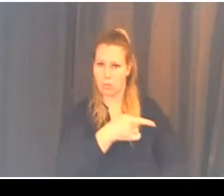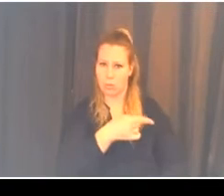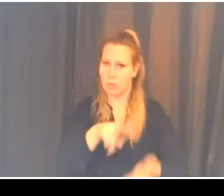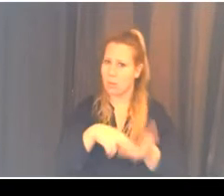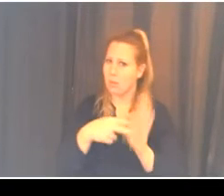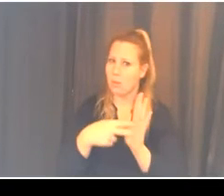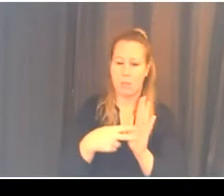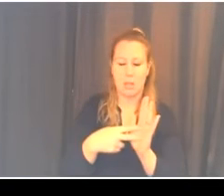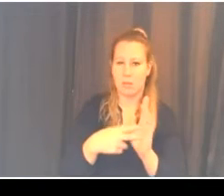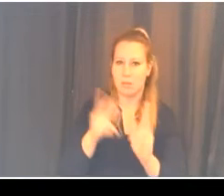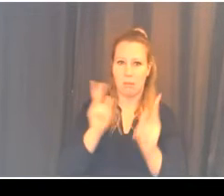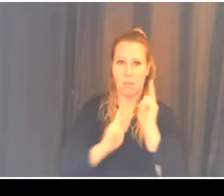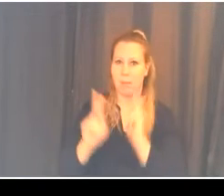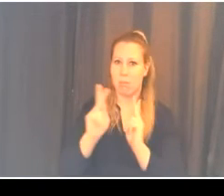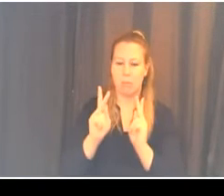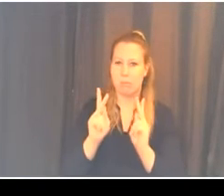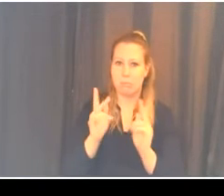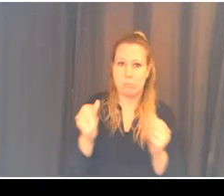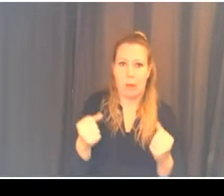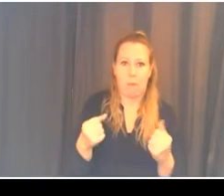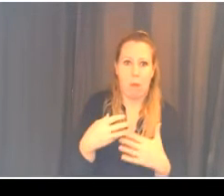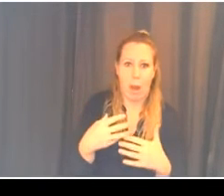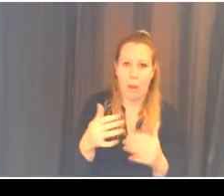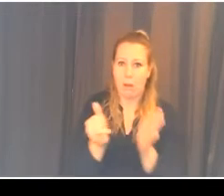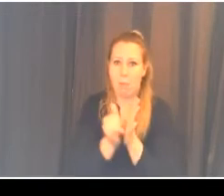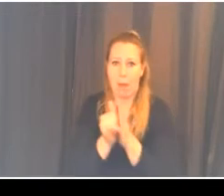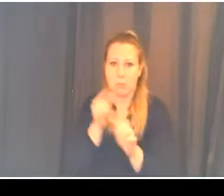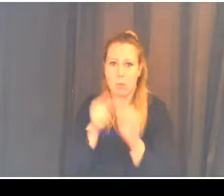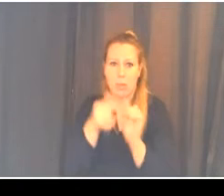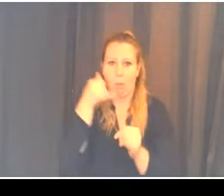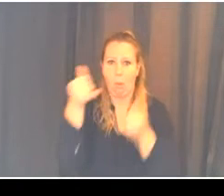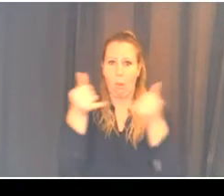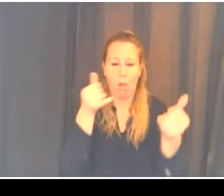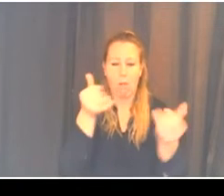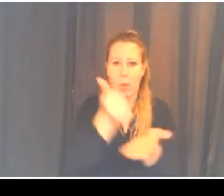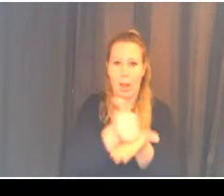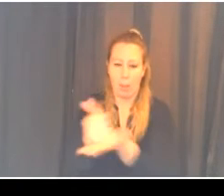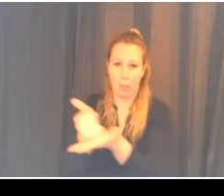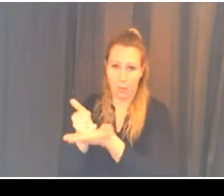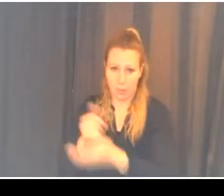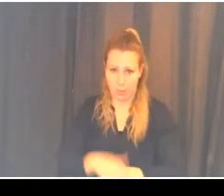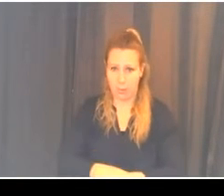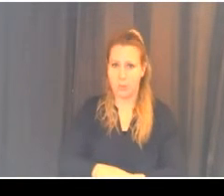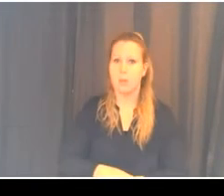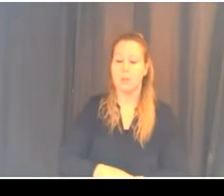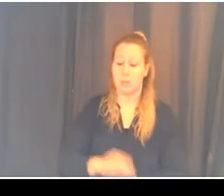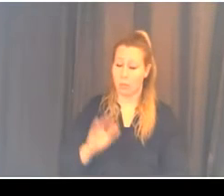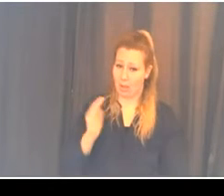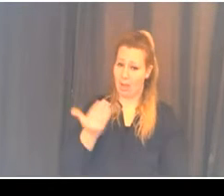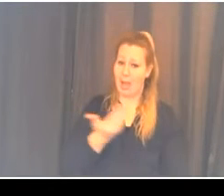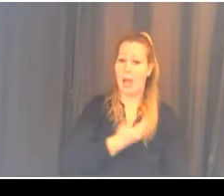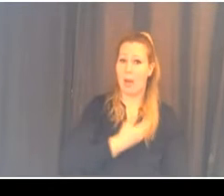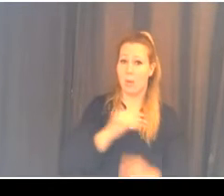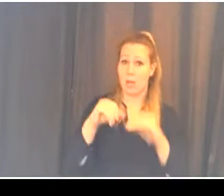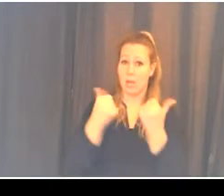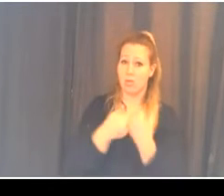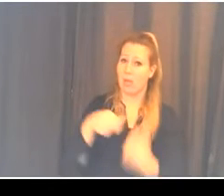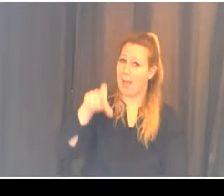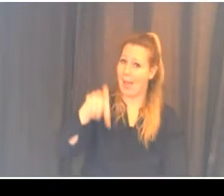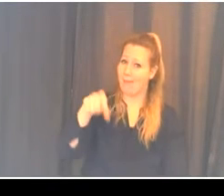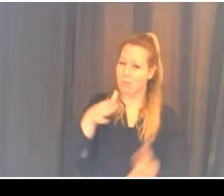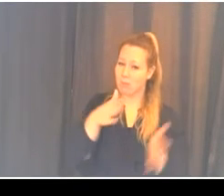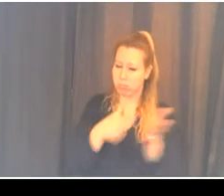seeing evidence that abuse is escalating in frequency and severity both for those living with abusers as well as those who are